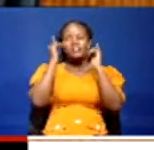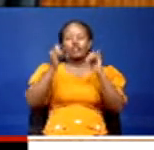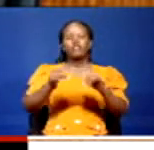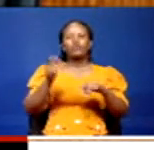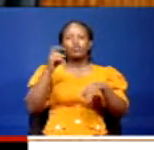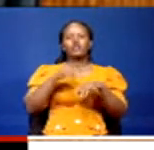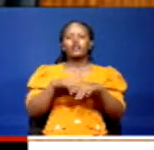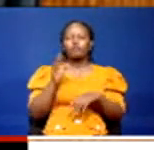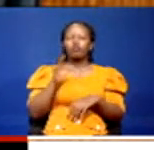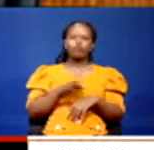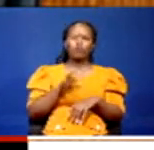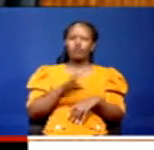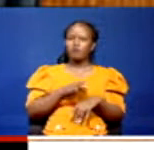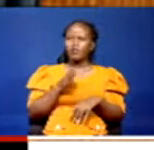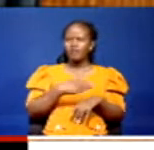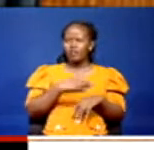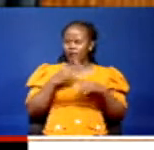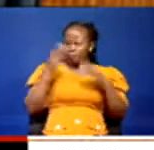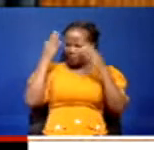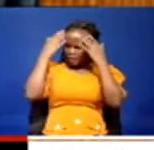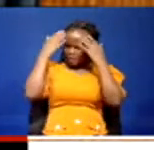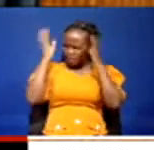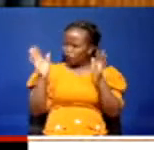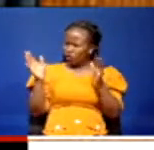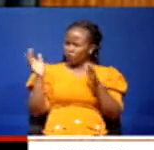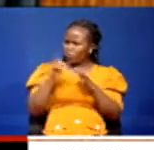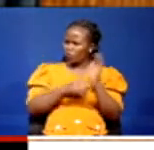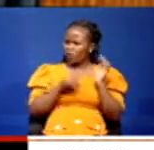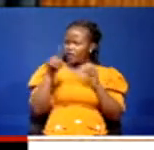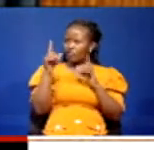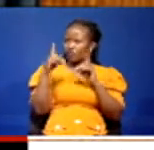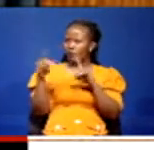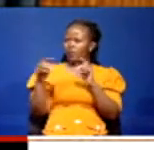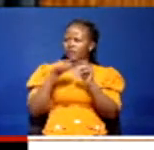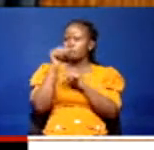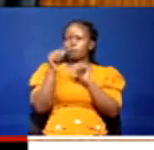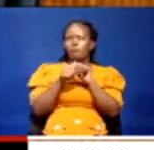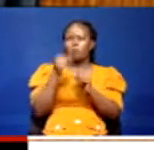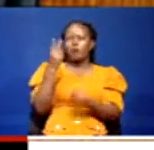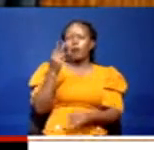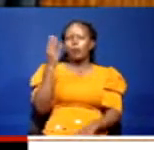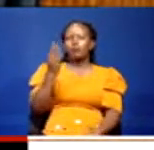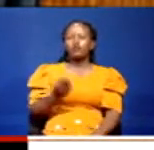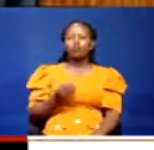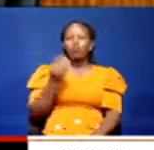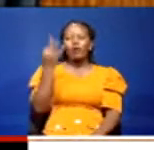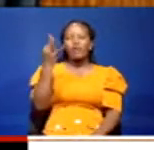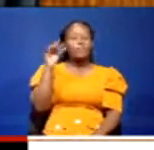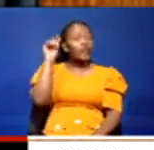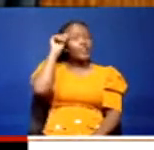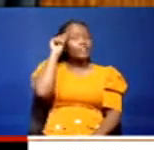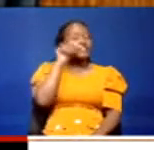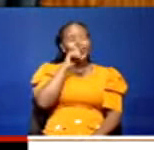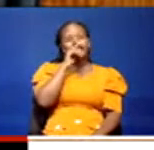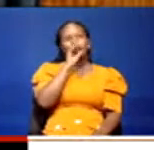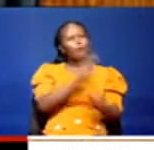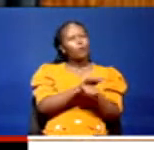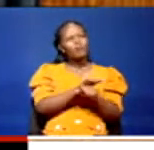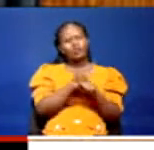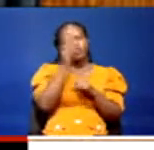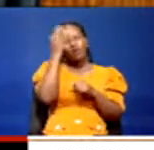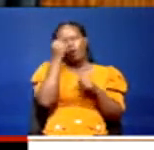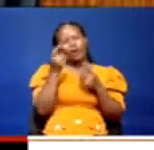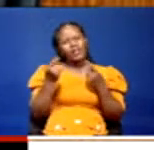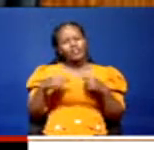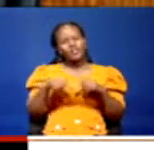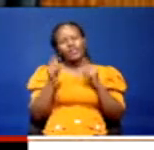don't know what you'd would be your sentiments about the two-thirds gender promise. What is it that it was seeking to fix?